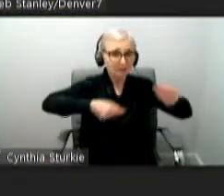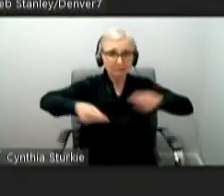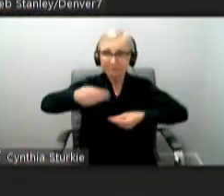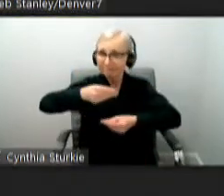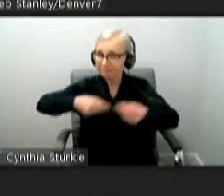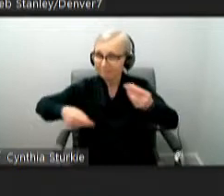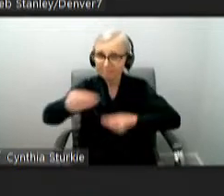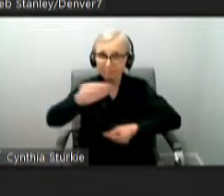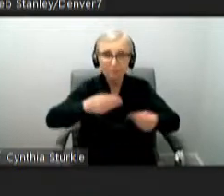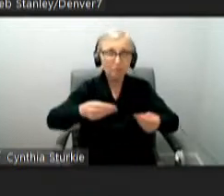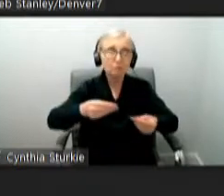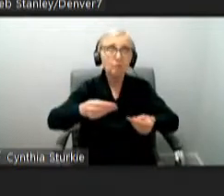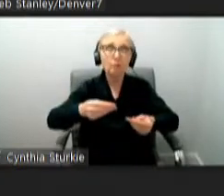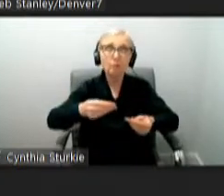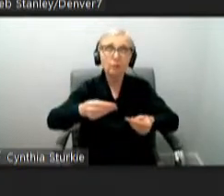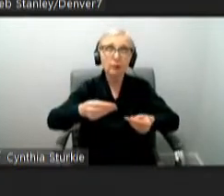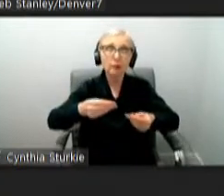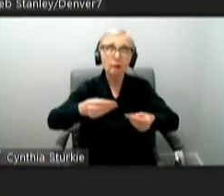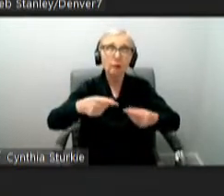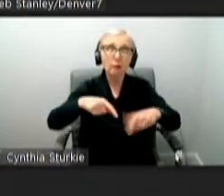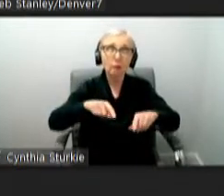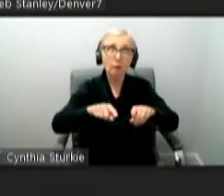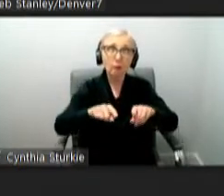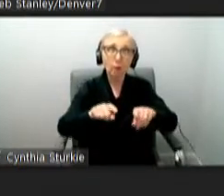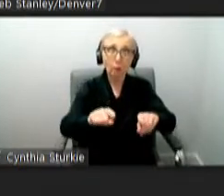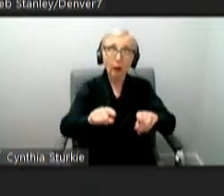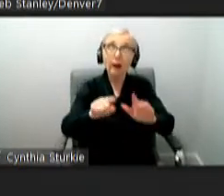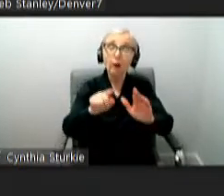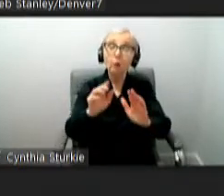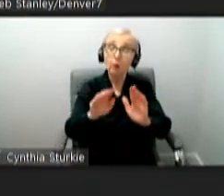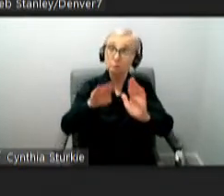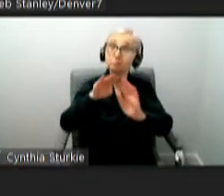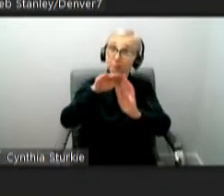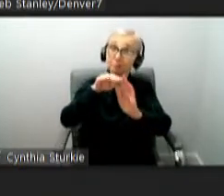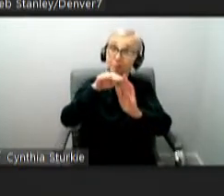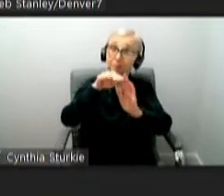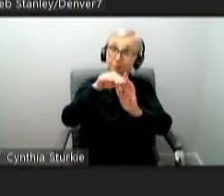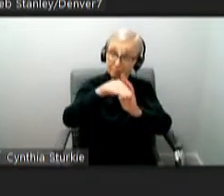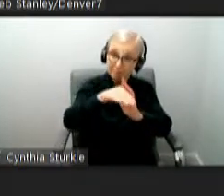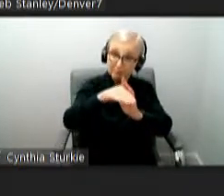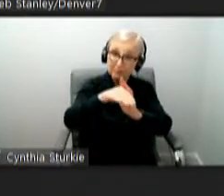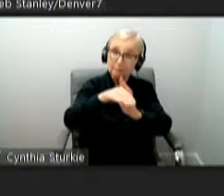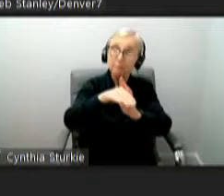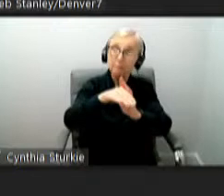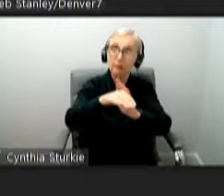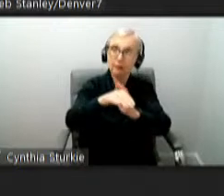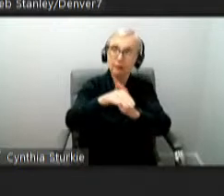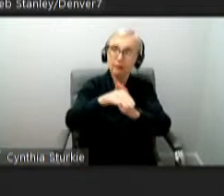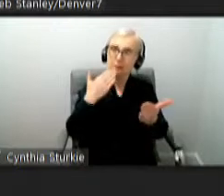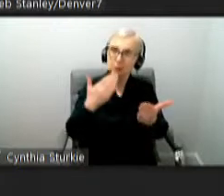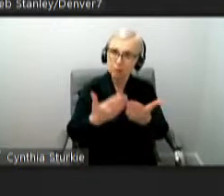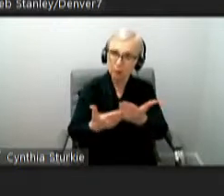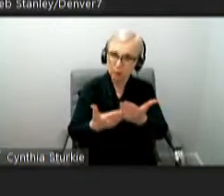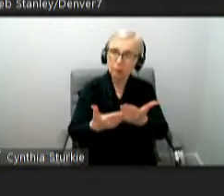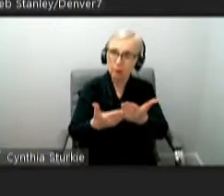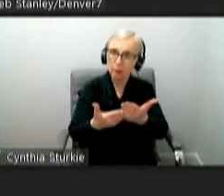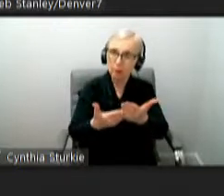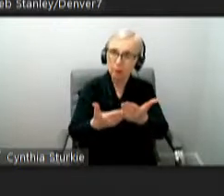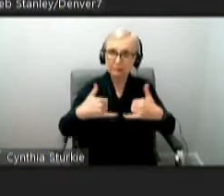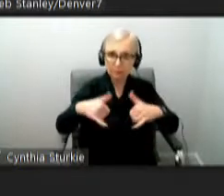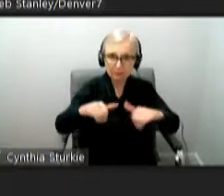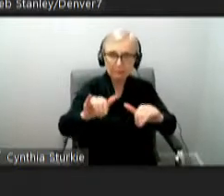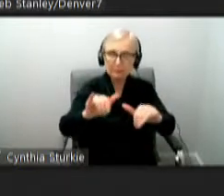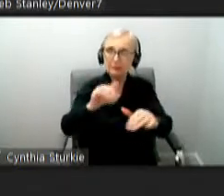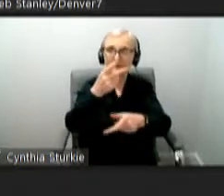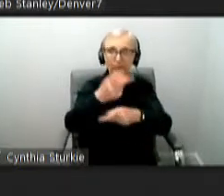of minutes ago, while we have turned the corner and we're seeing these positive trajectories with downward cases, downward